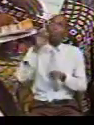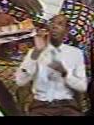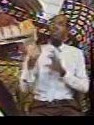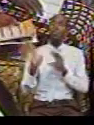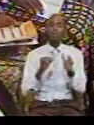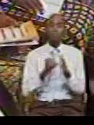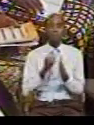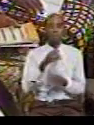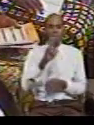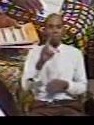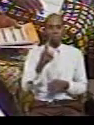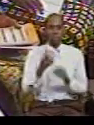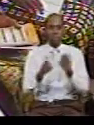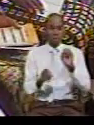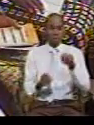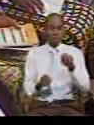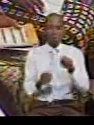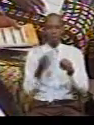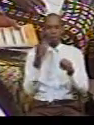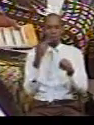at Hebrews chapter 7,